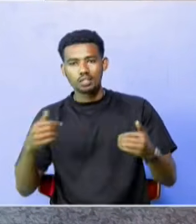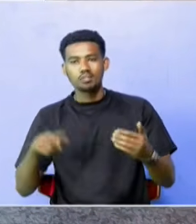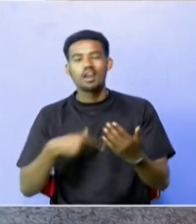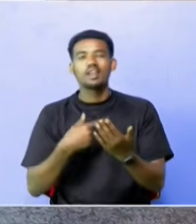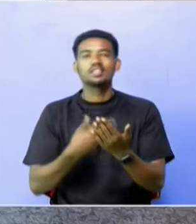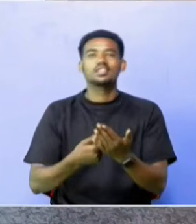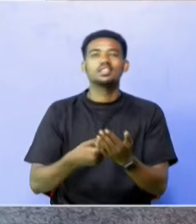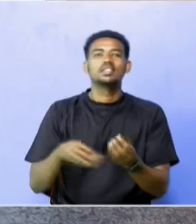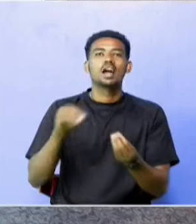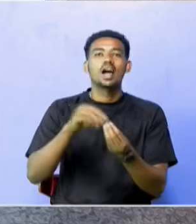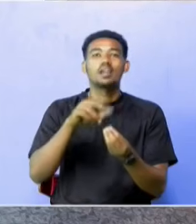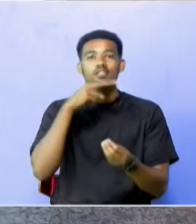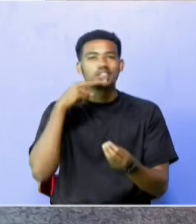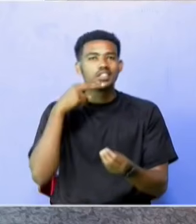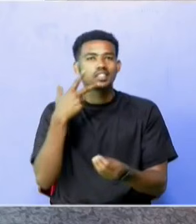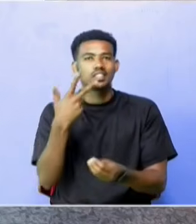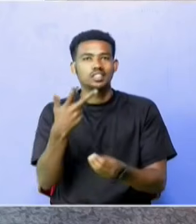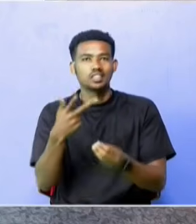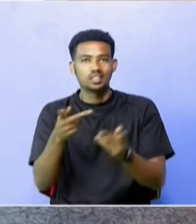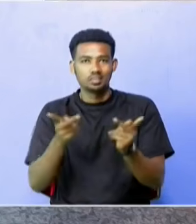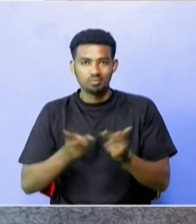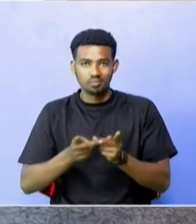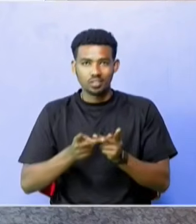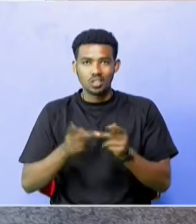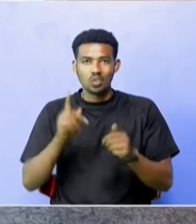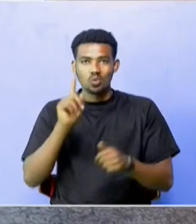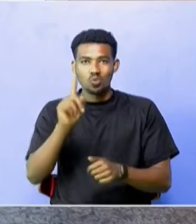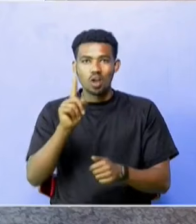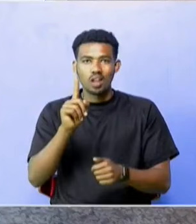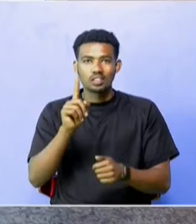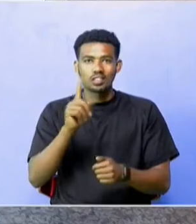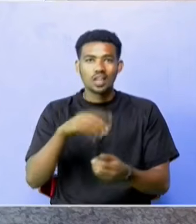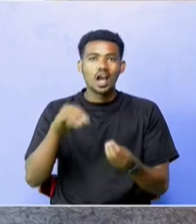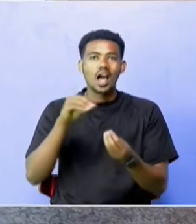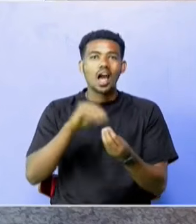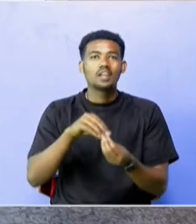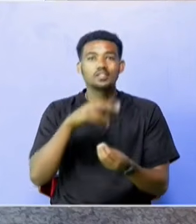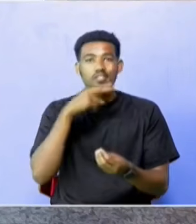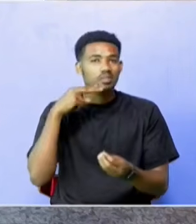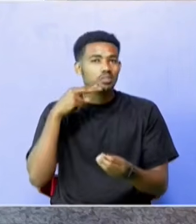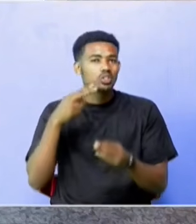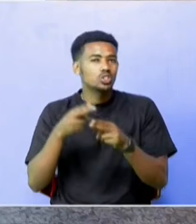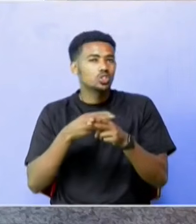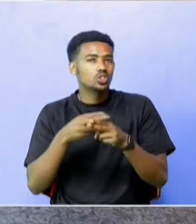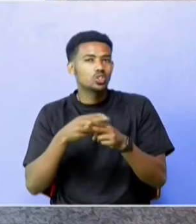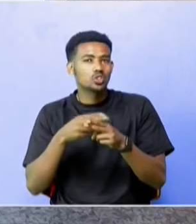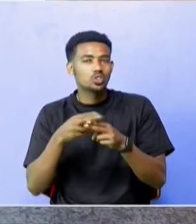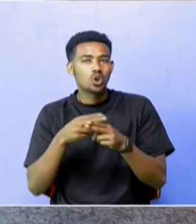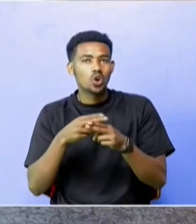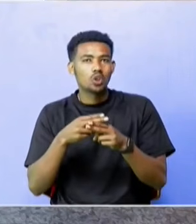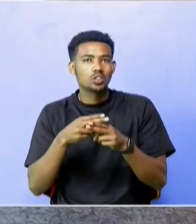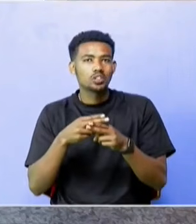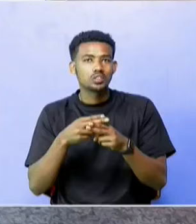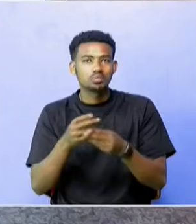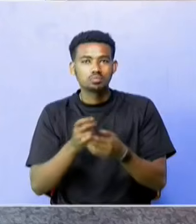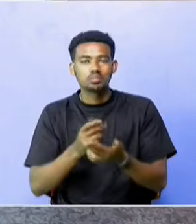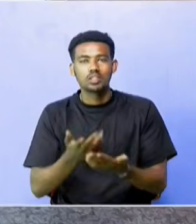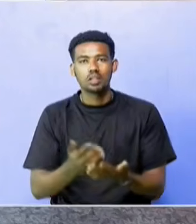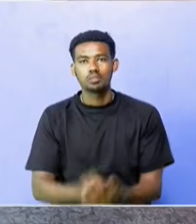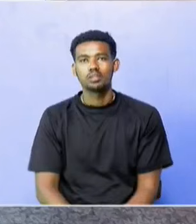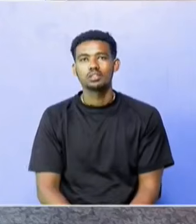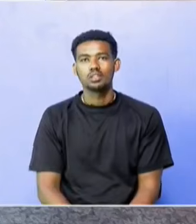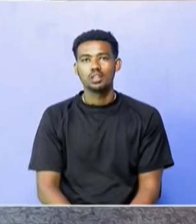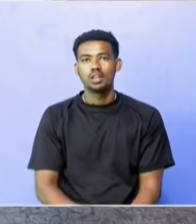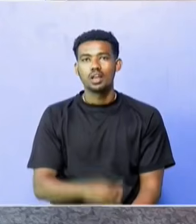adverbs into three. One, those adverbs with short syllable, or the ones that you say them with